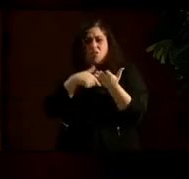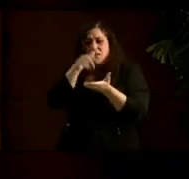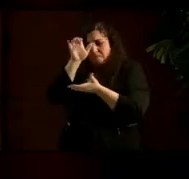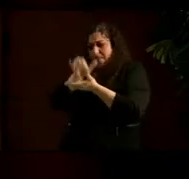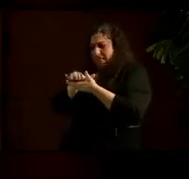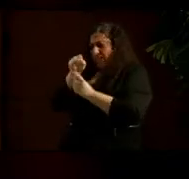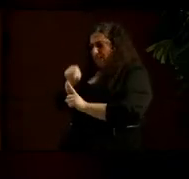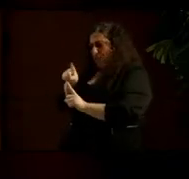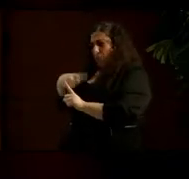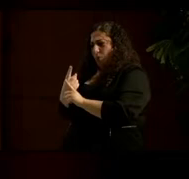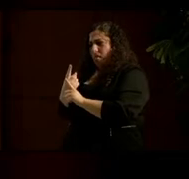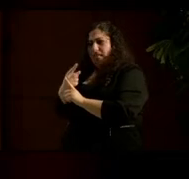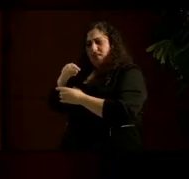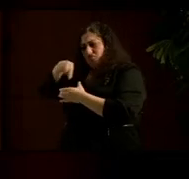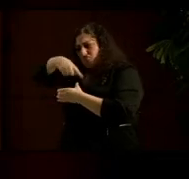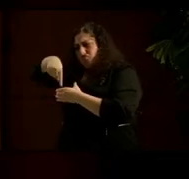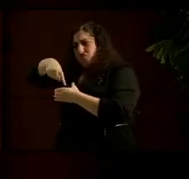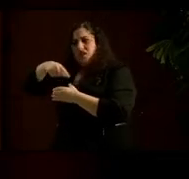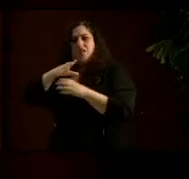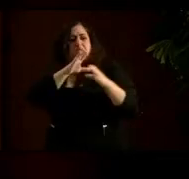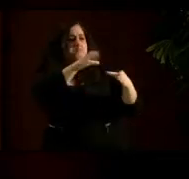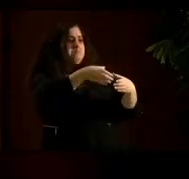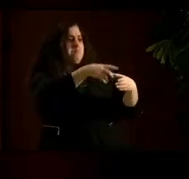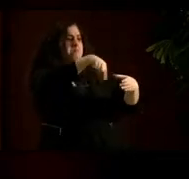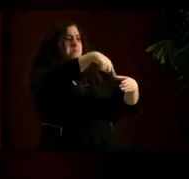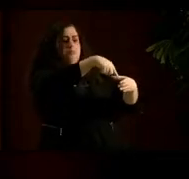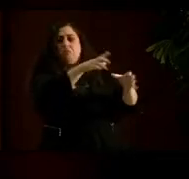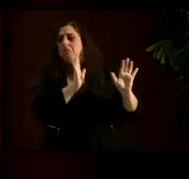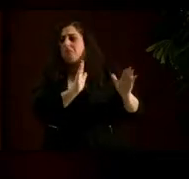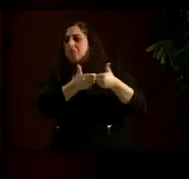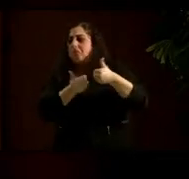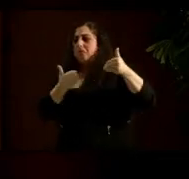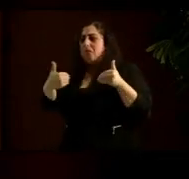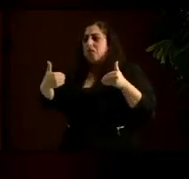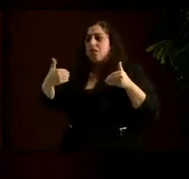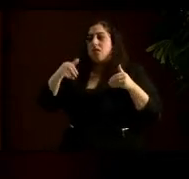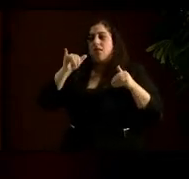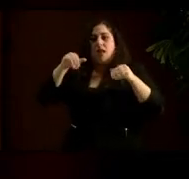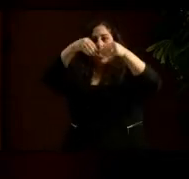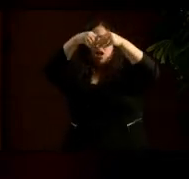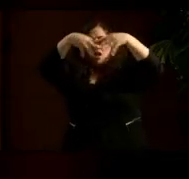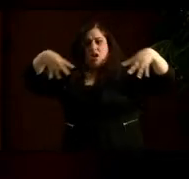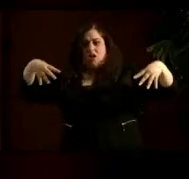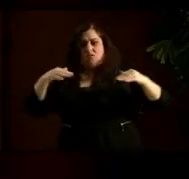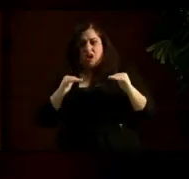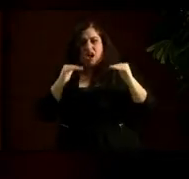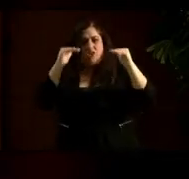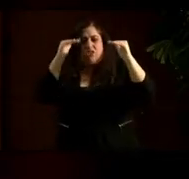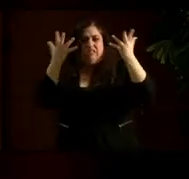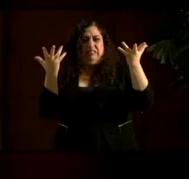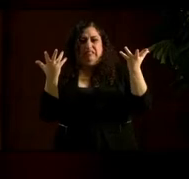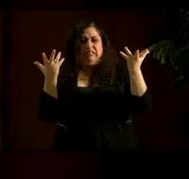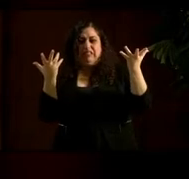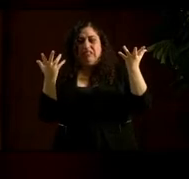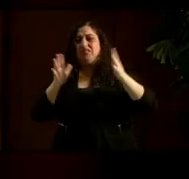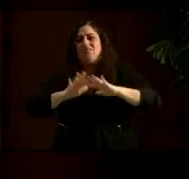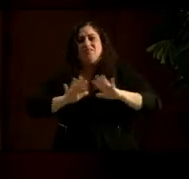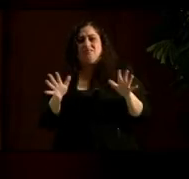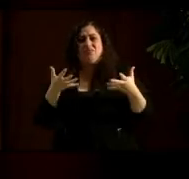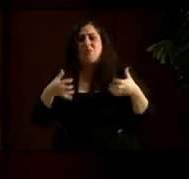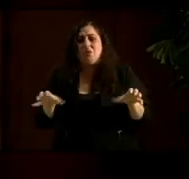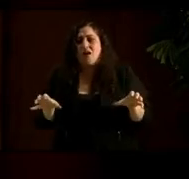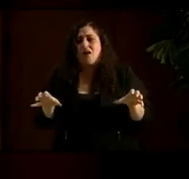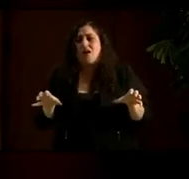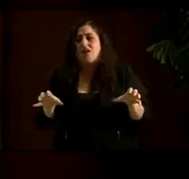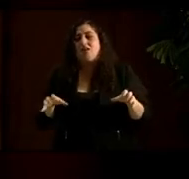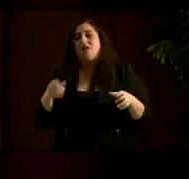from another, by creating a separate hierarchy of privilege and need when we can truly become more empowered and successful by